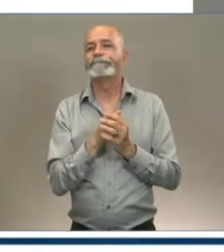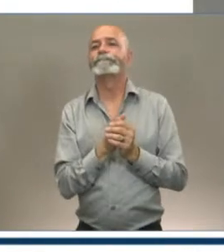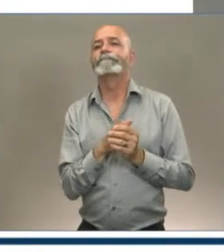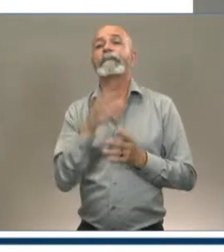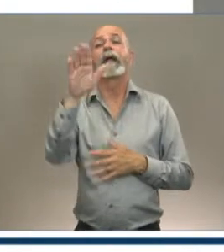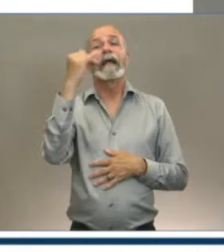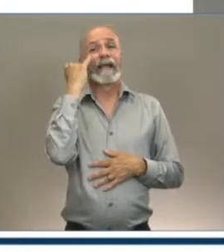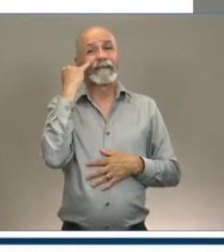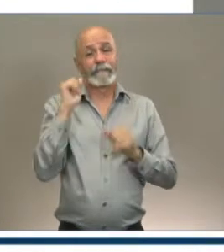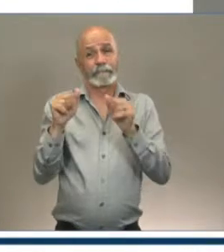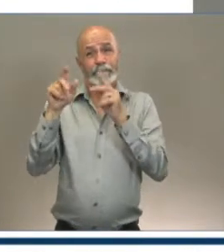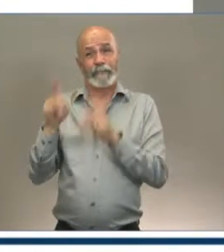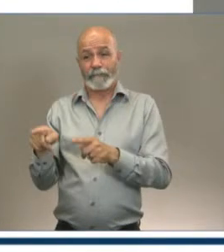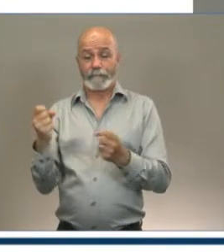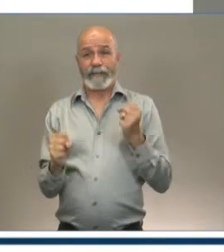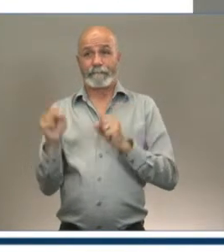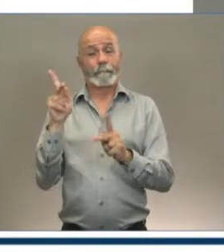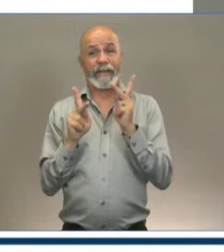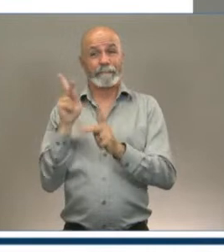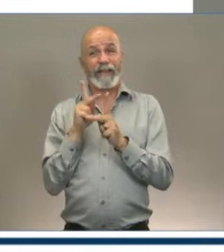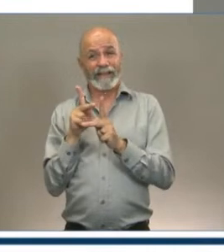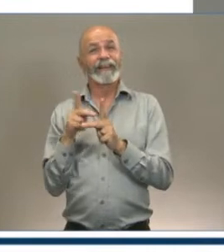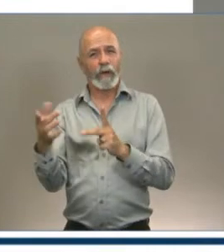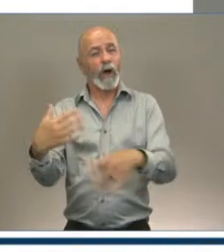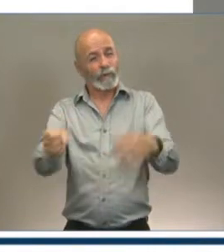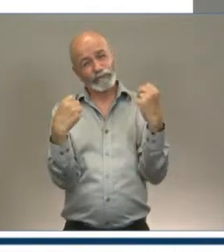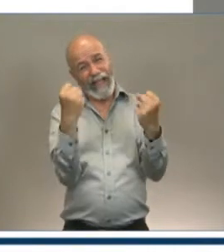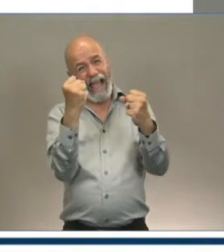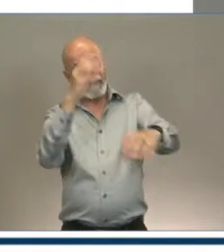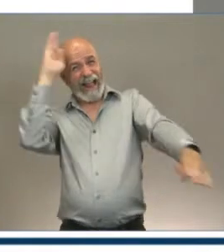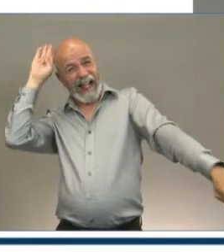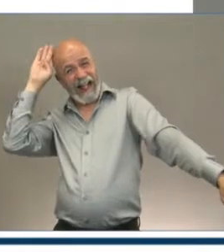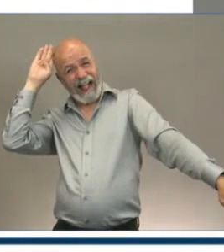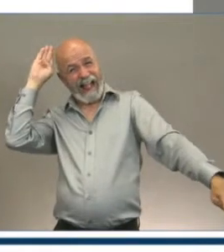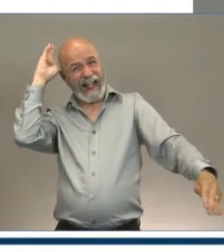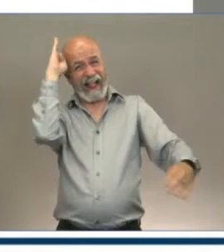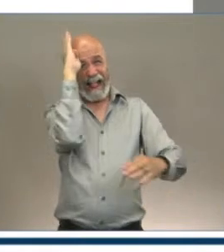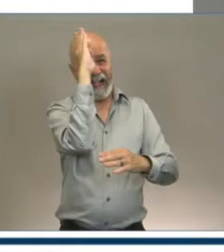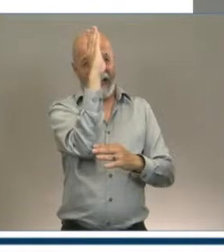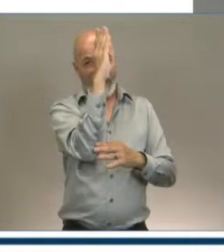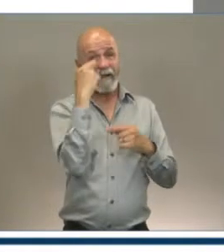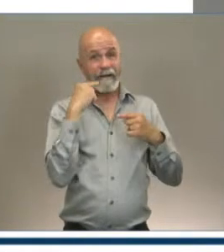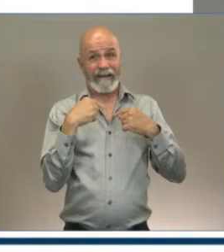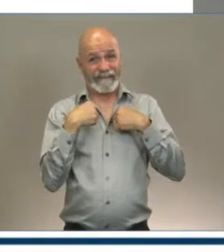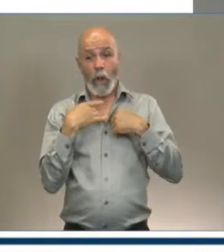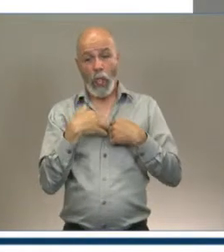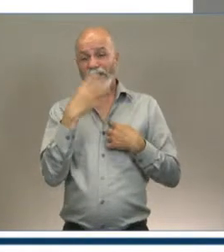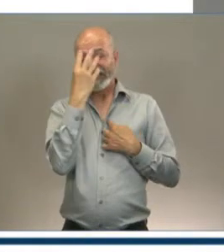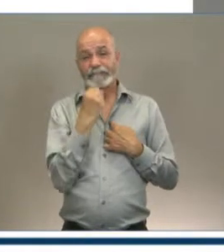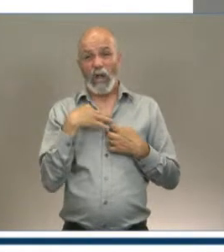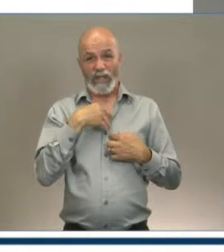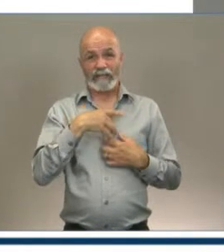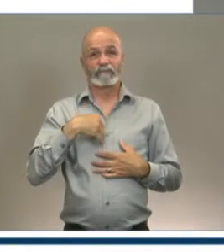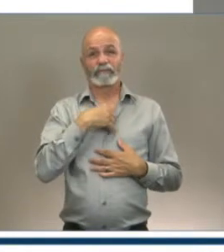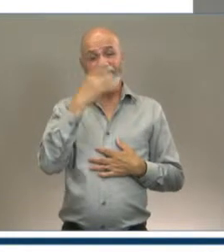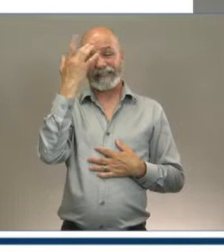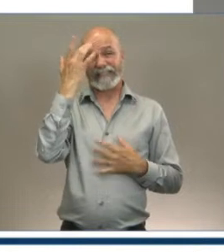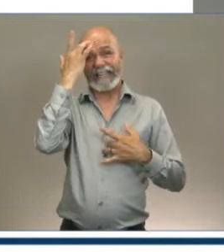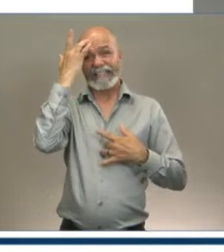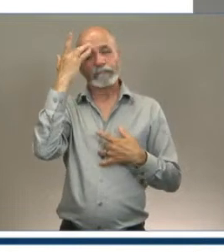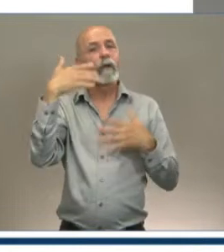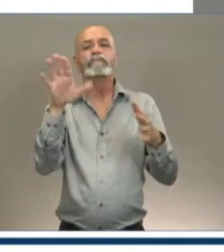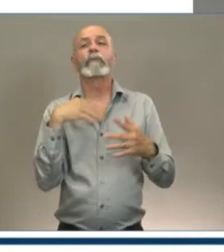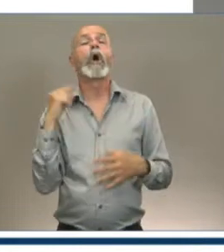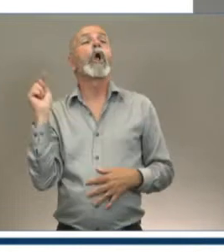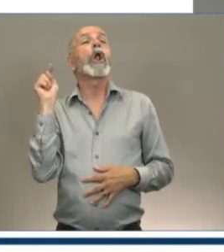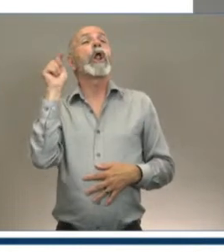of people. The more movement we have, the more chance the virus goes with you. And even if you may intend to go there, what happens if you get in an automobile accident or